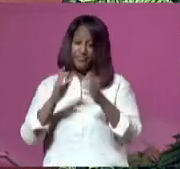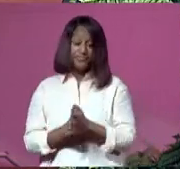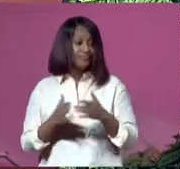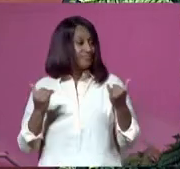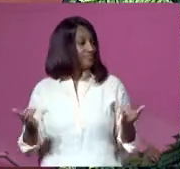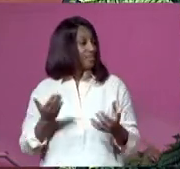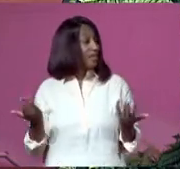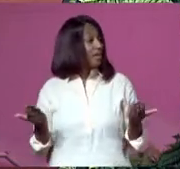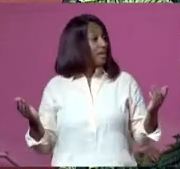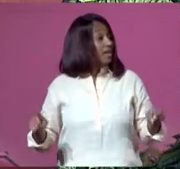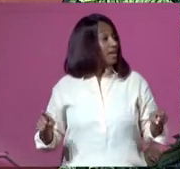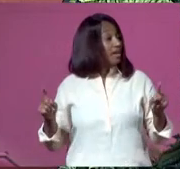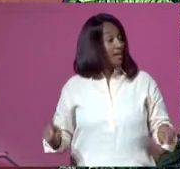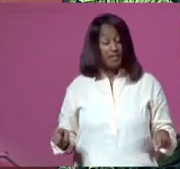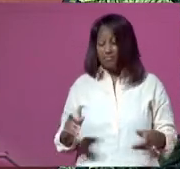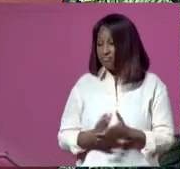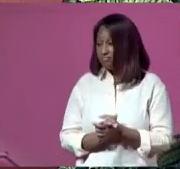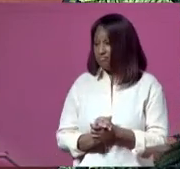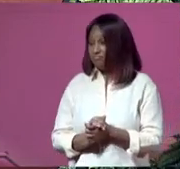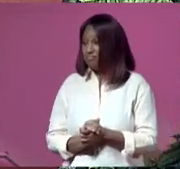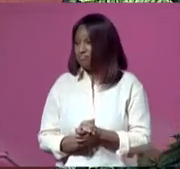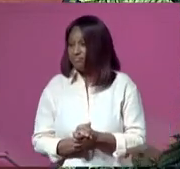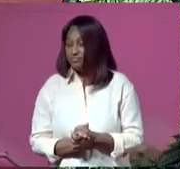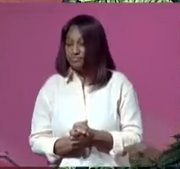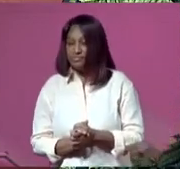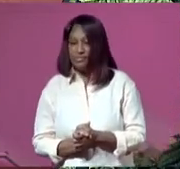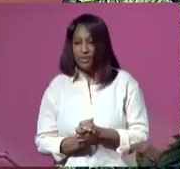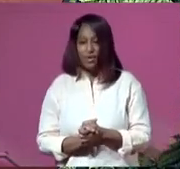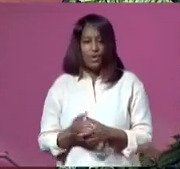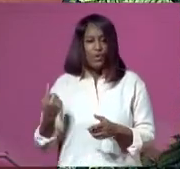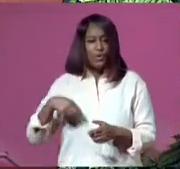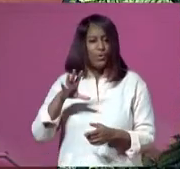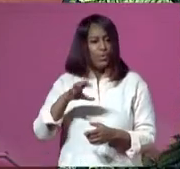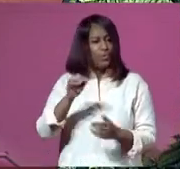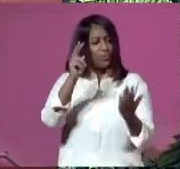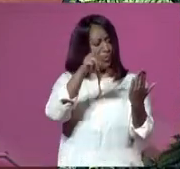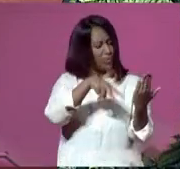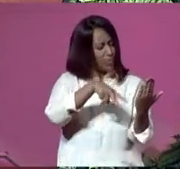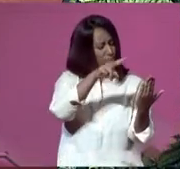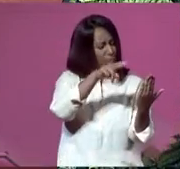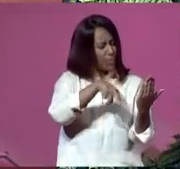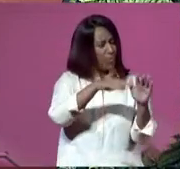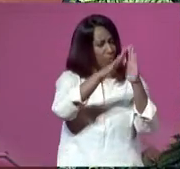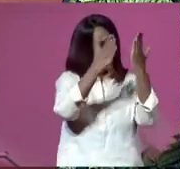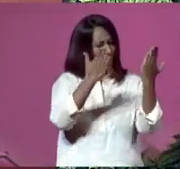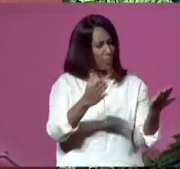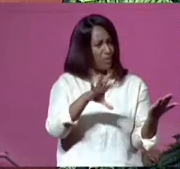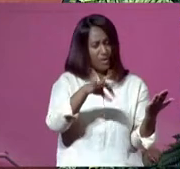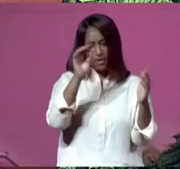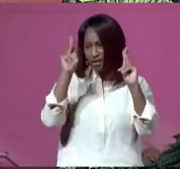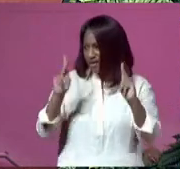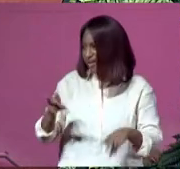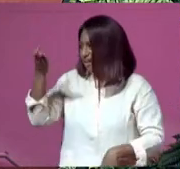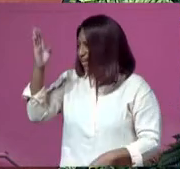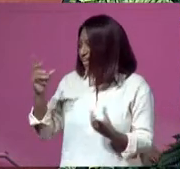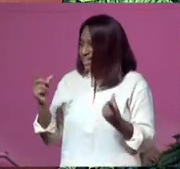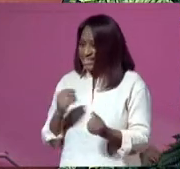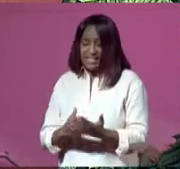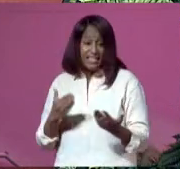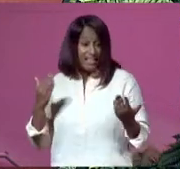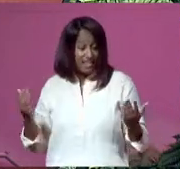fact, that's really his track record. All through the scripture, we can find persons that God did things that